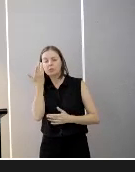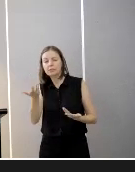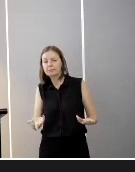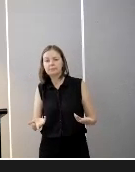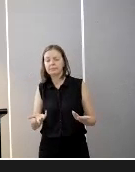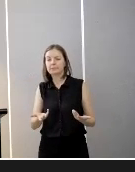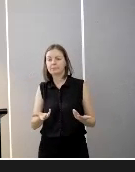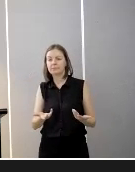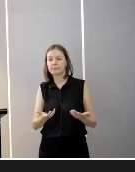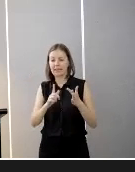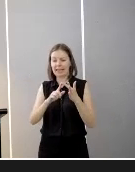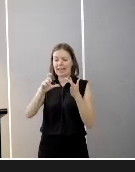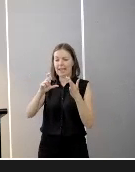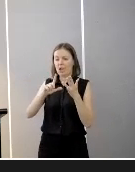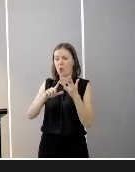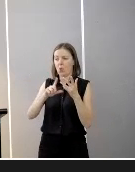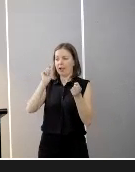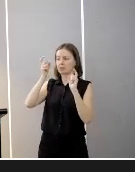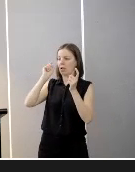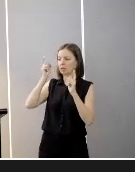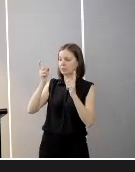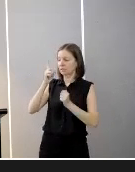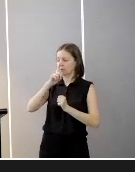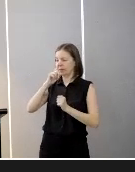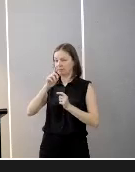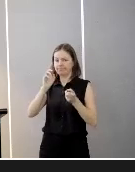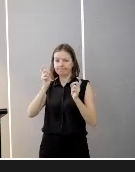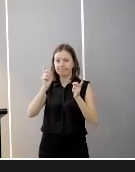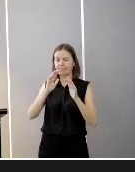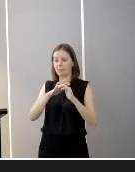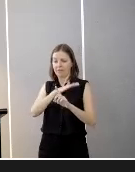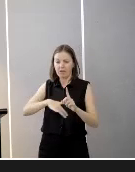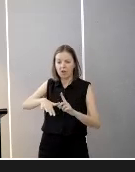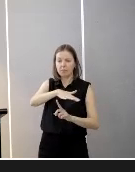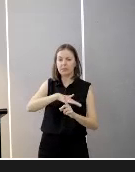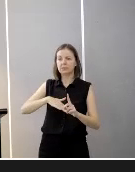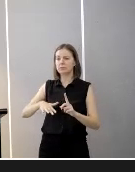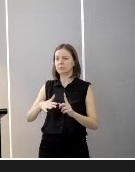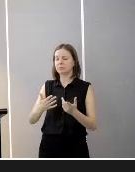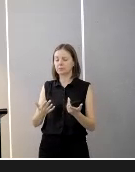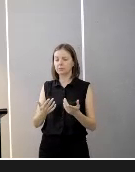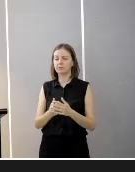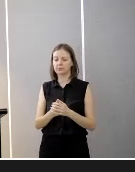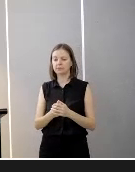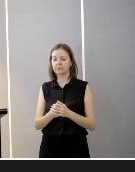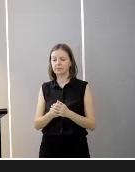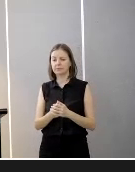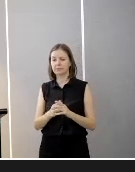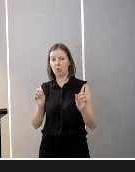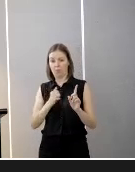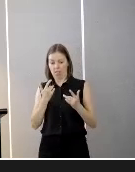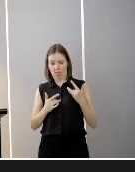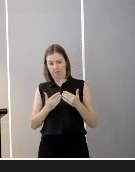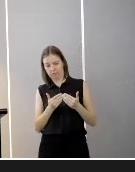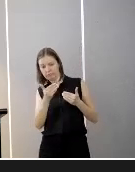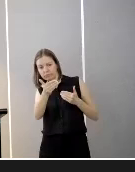this idea of eco-anxiety, so anxiety about ecology and the environment, and what's the rest of my life